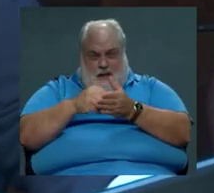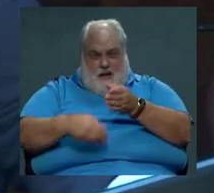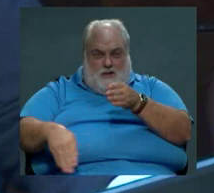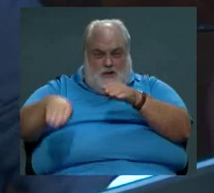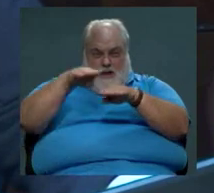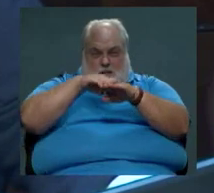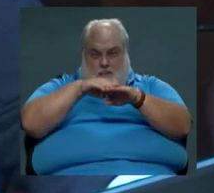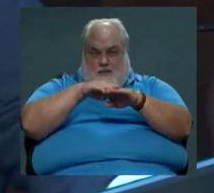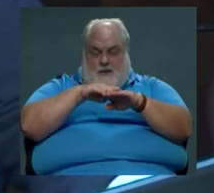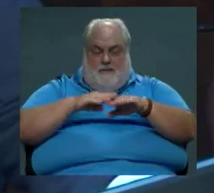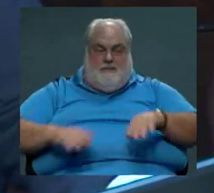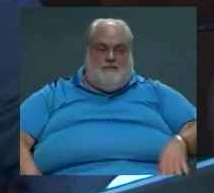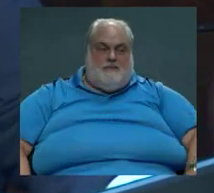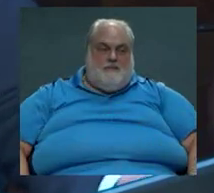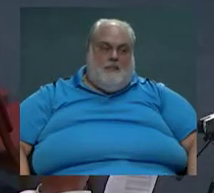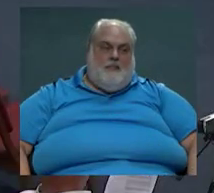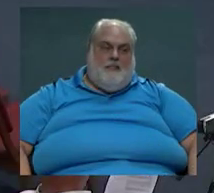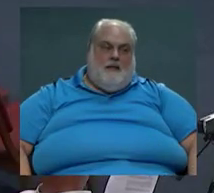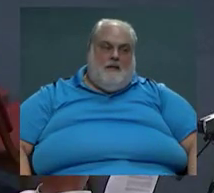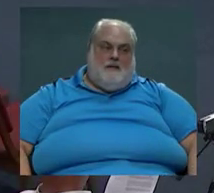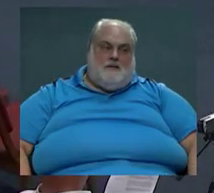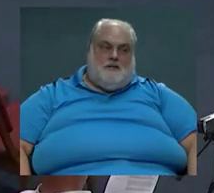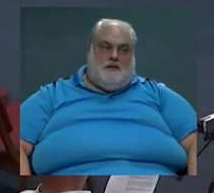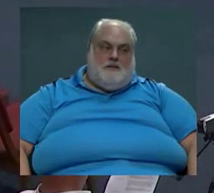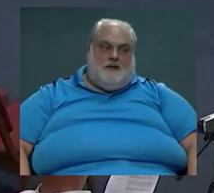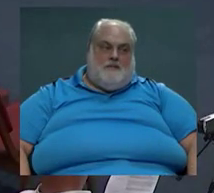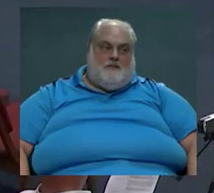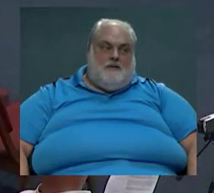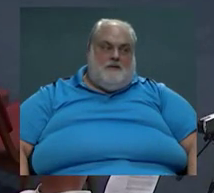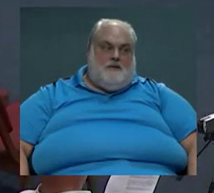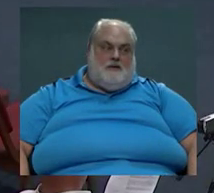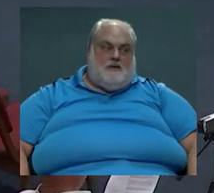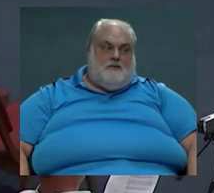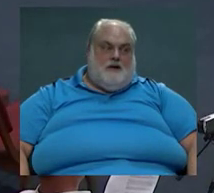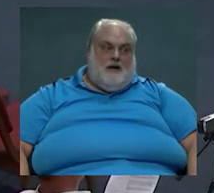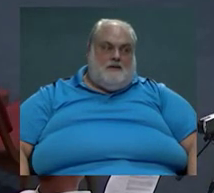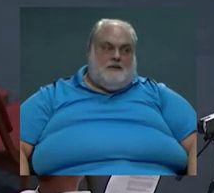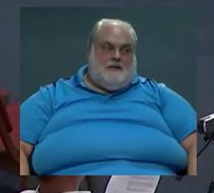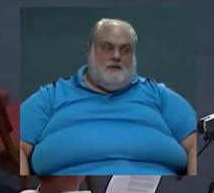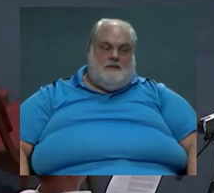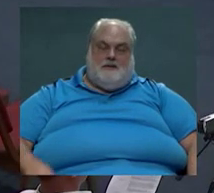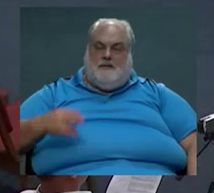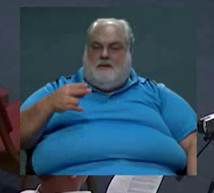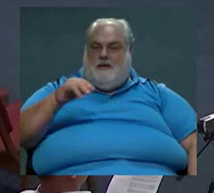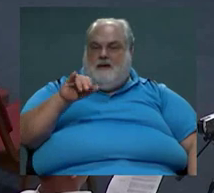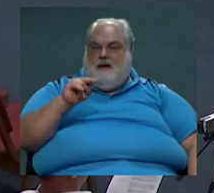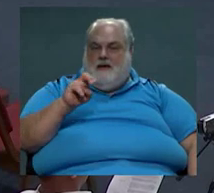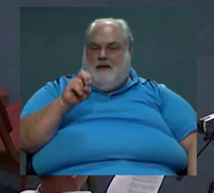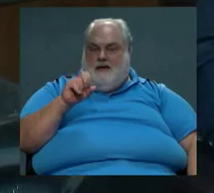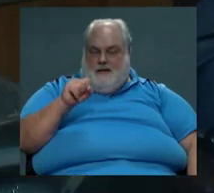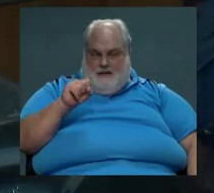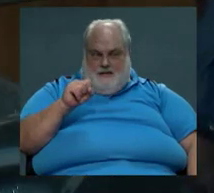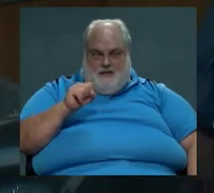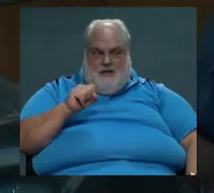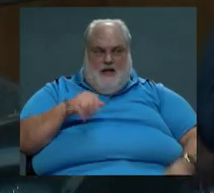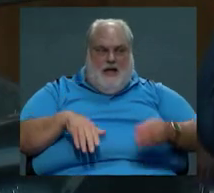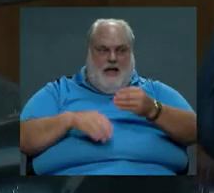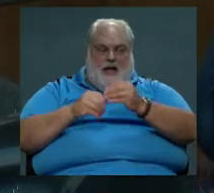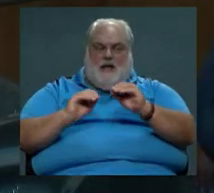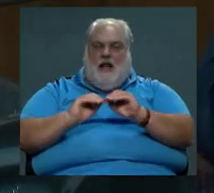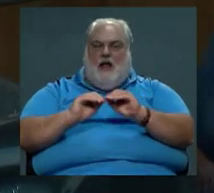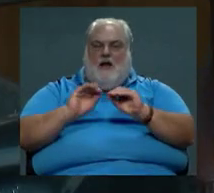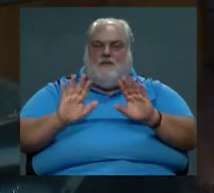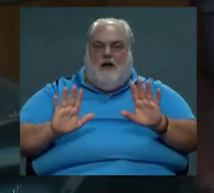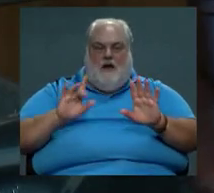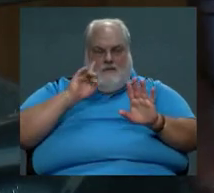that. Thank you. Okay, and Director Hines on item six, please. And just to clarify for all the fellow